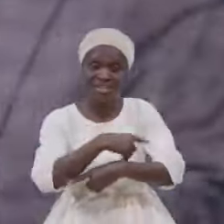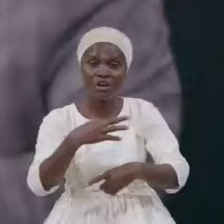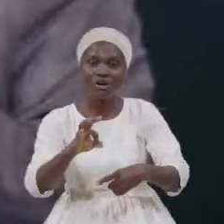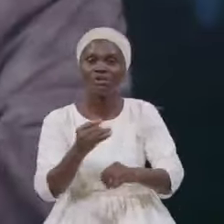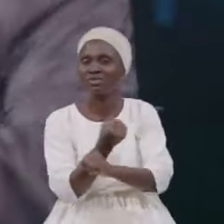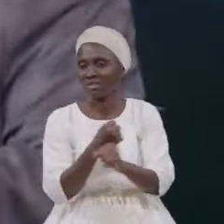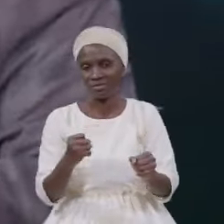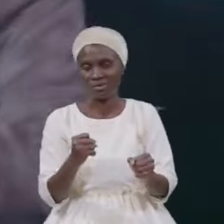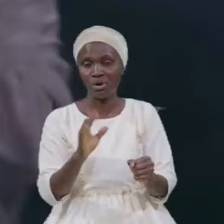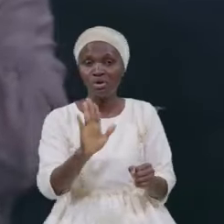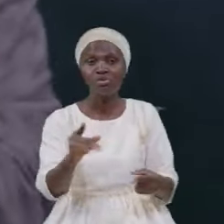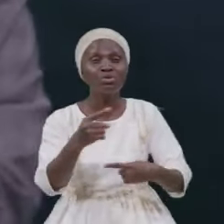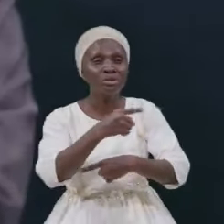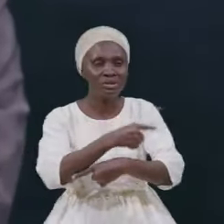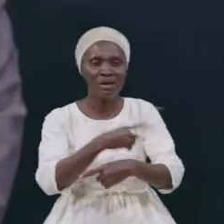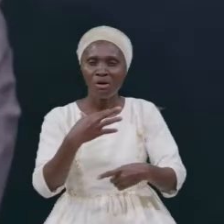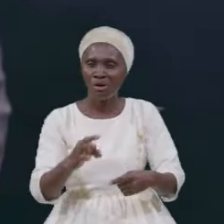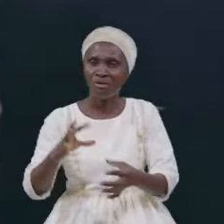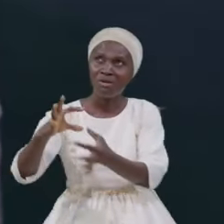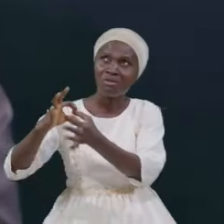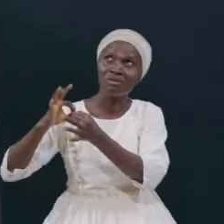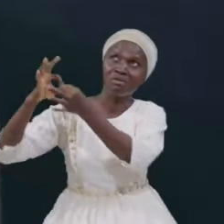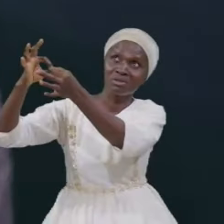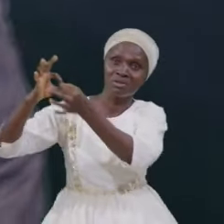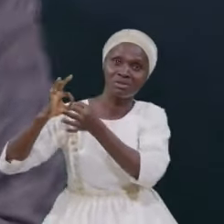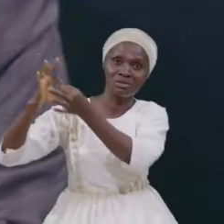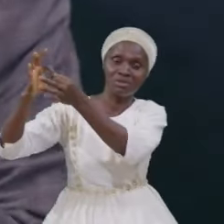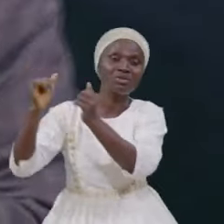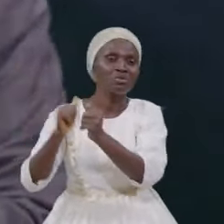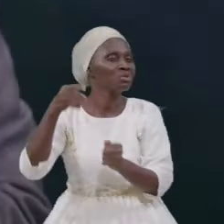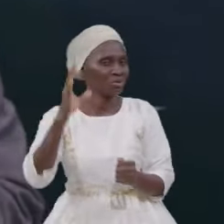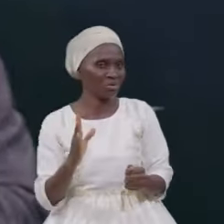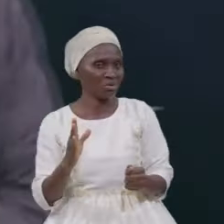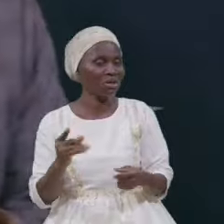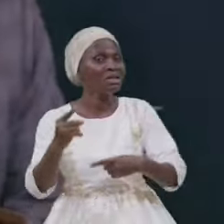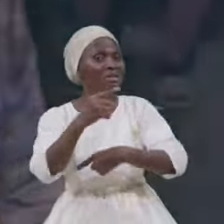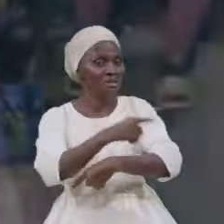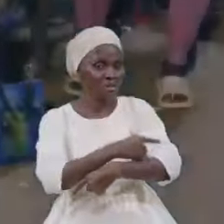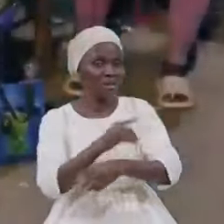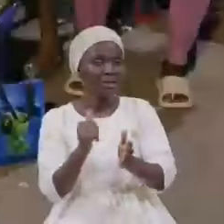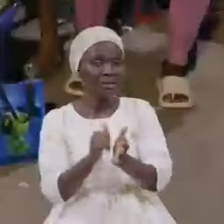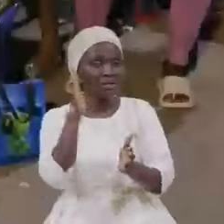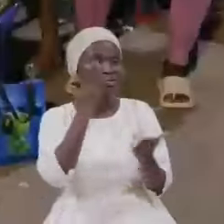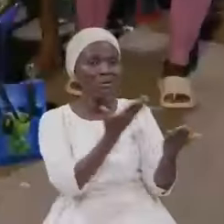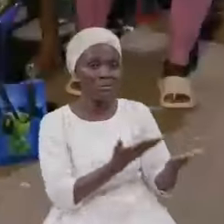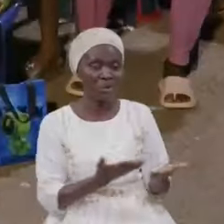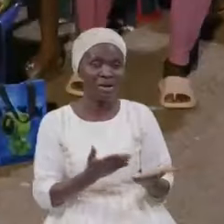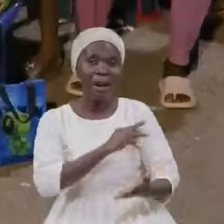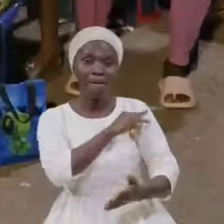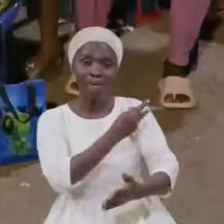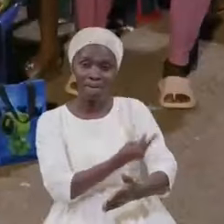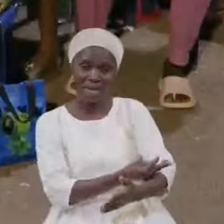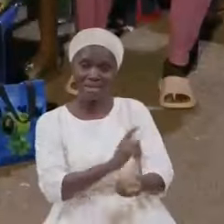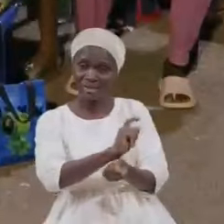a great, mighty change in your life, in Jesus' name. Three things we're